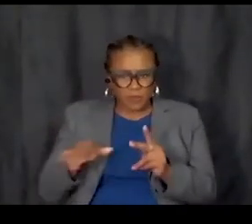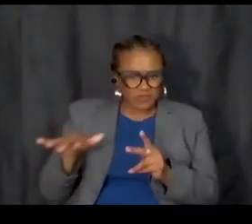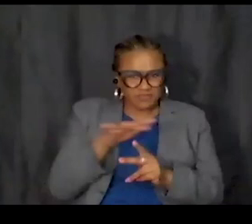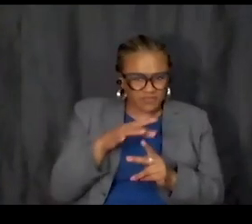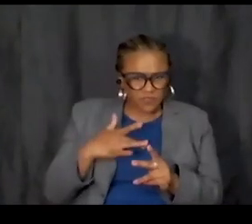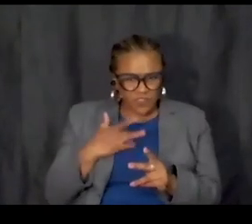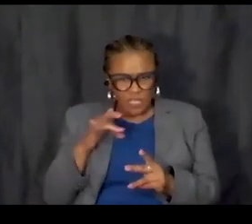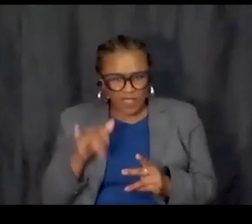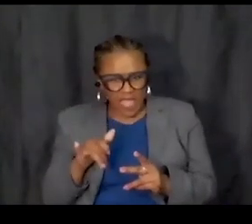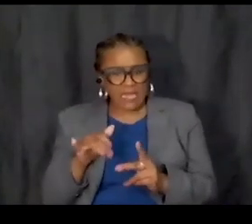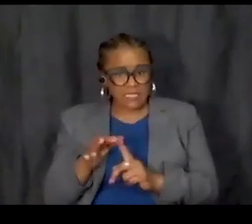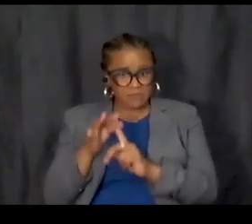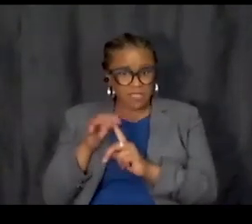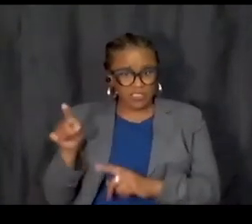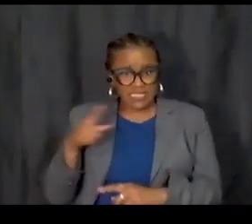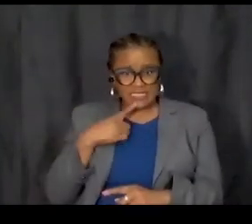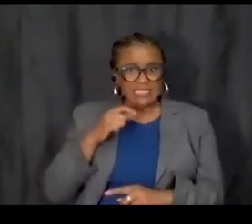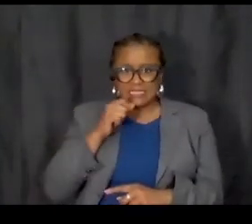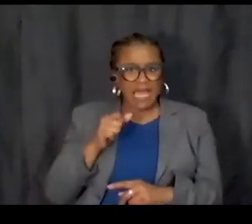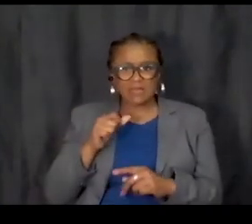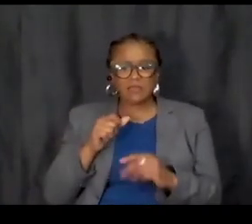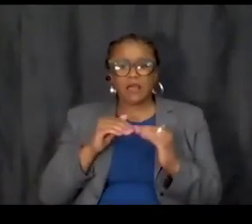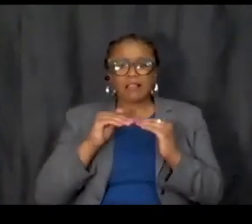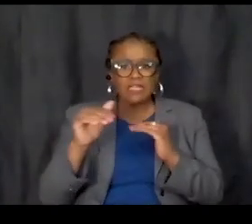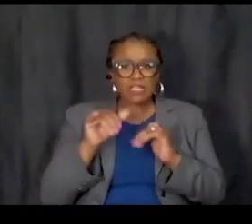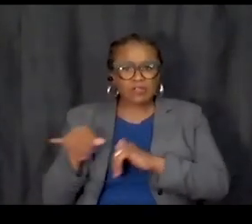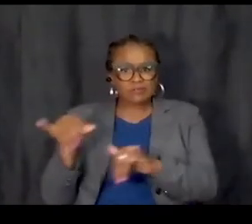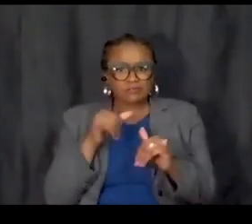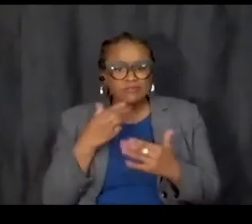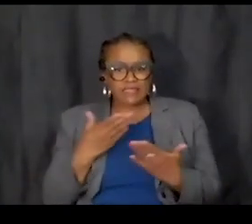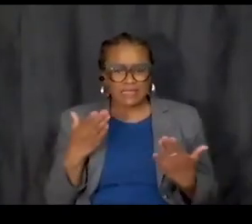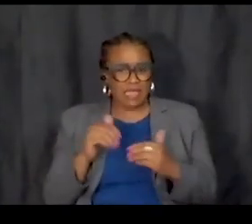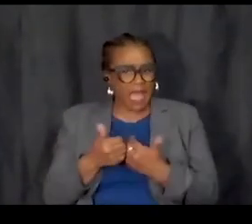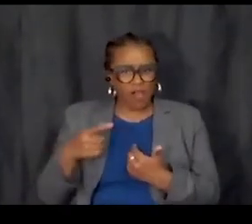not necessarily a linear thing. So I'm curious how folks have navigated that presentation.